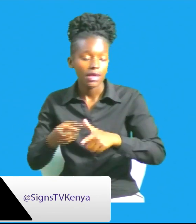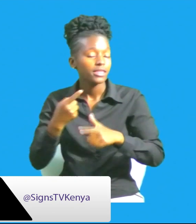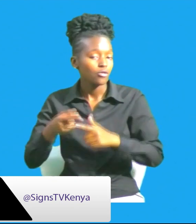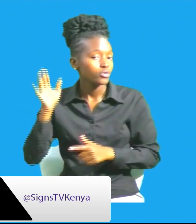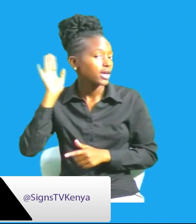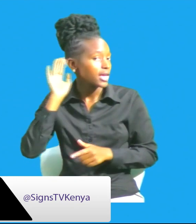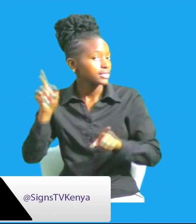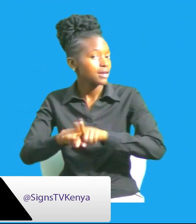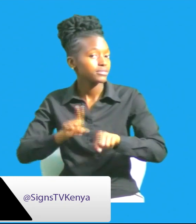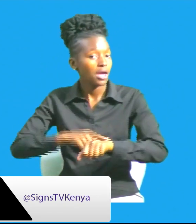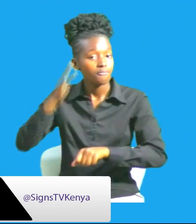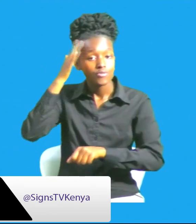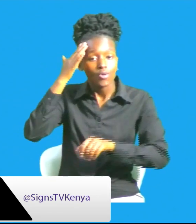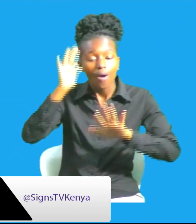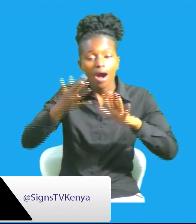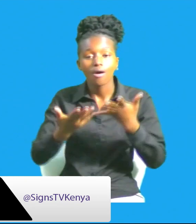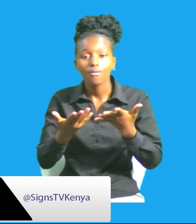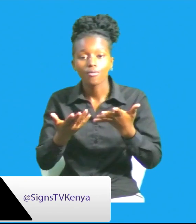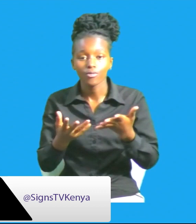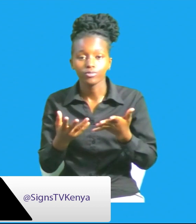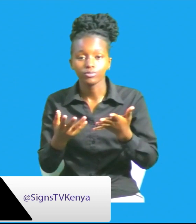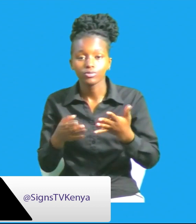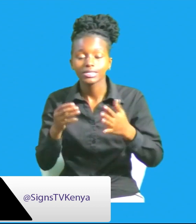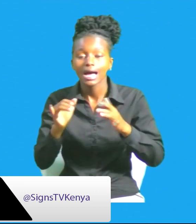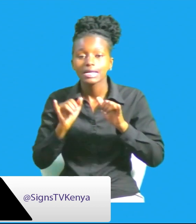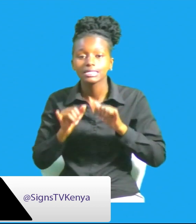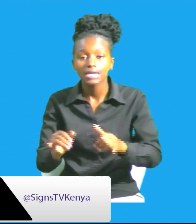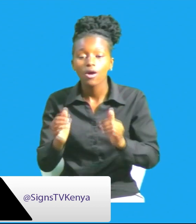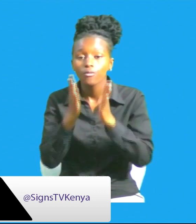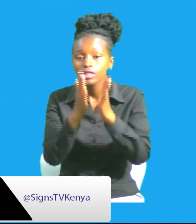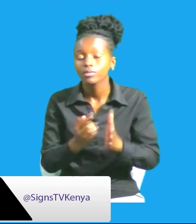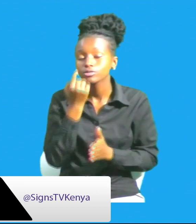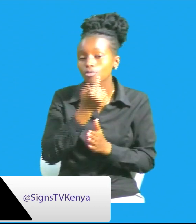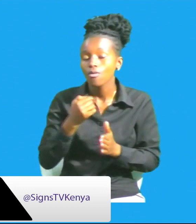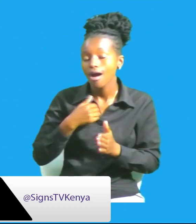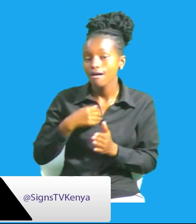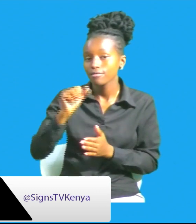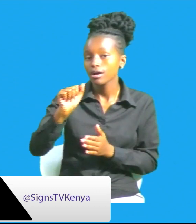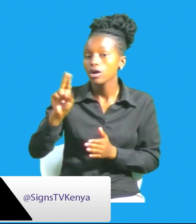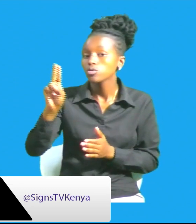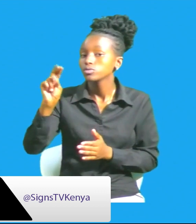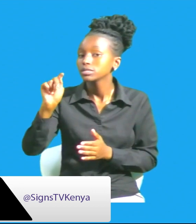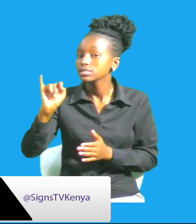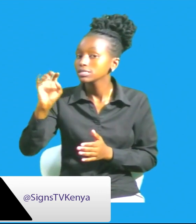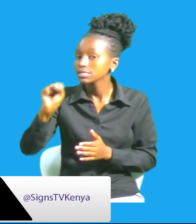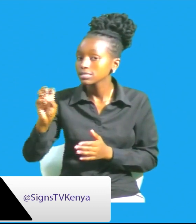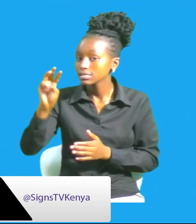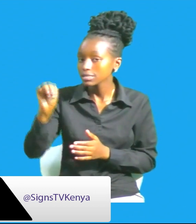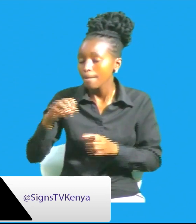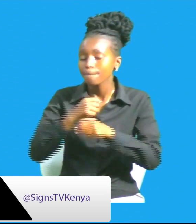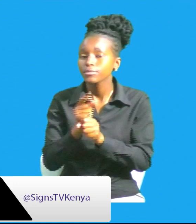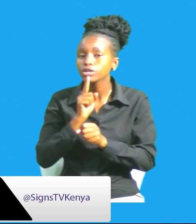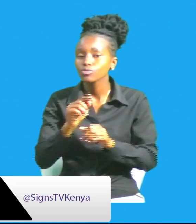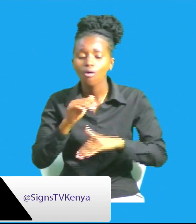kujua how do you go about handling someone who has autism. How do you go about making sure